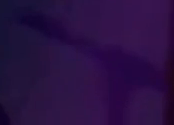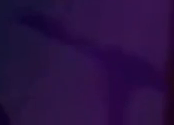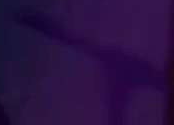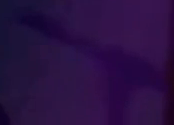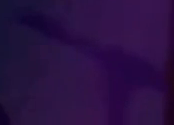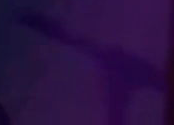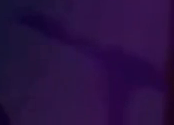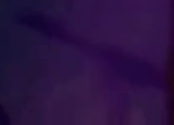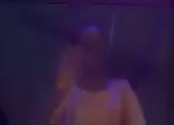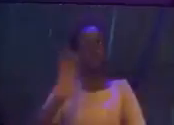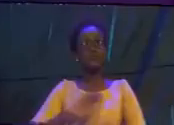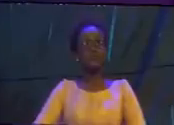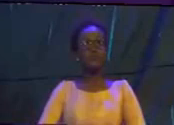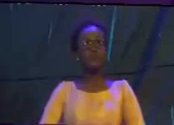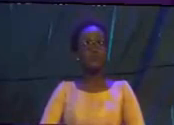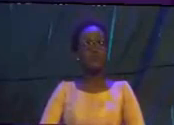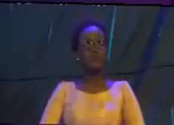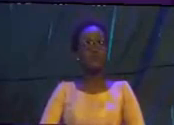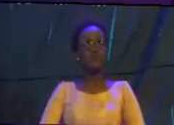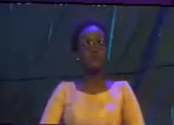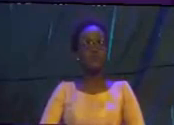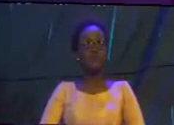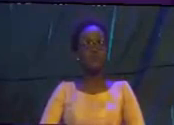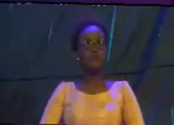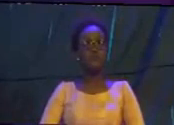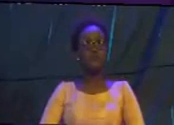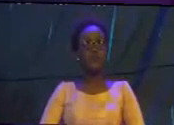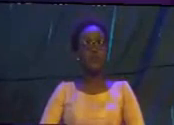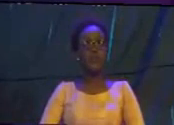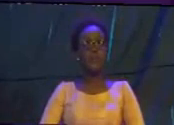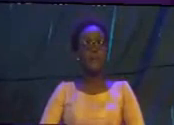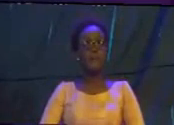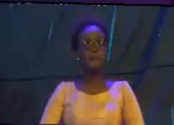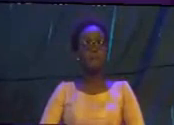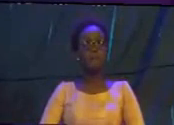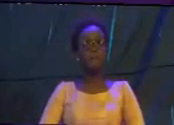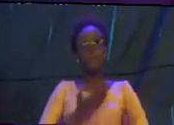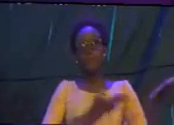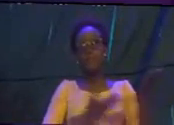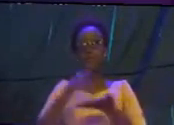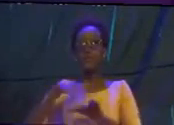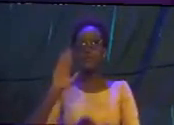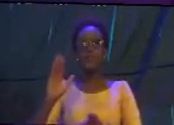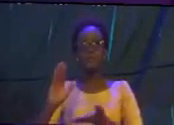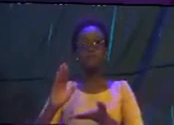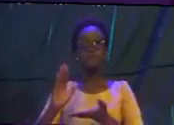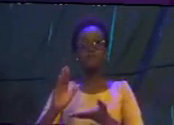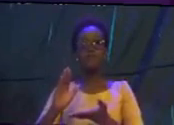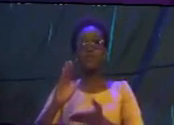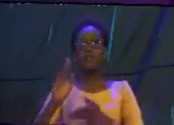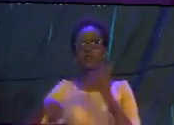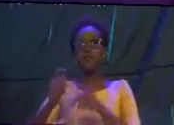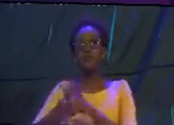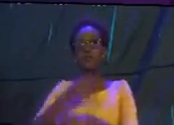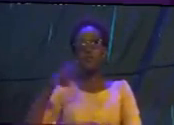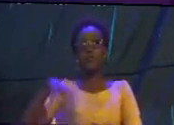the DRC Congo is here, please stand up for us to welcome you. Welcome. Karibu sana wakozi b'Imana kuva Congo. Welcome